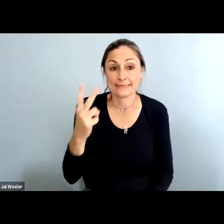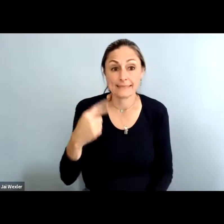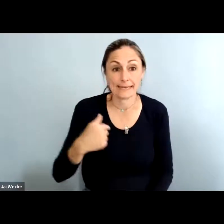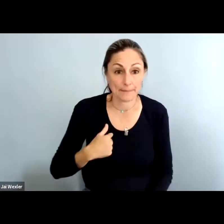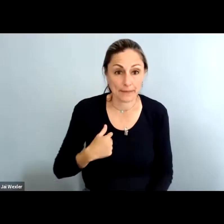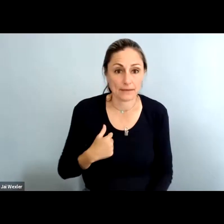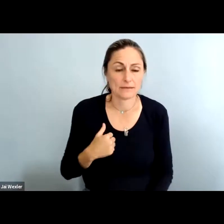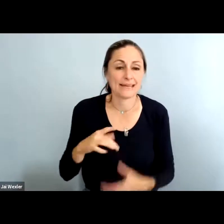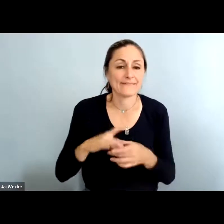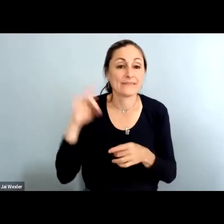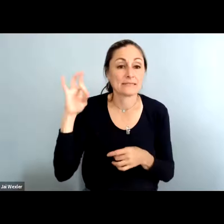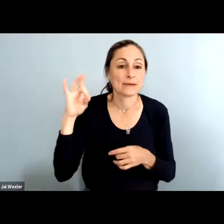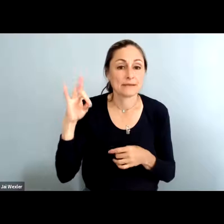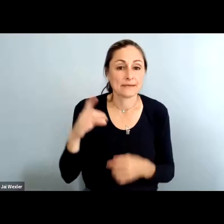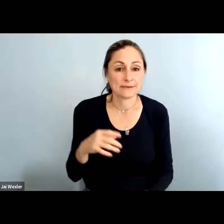Invisibility.